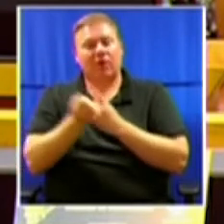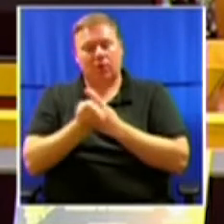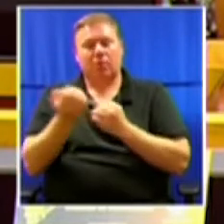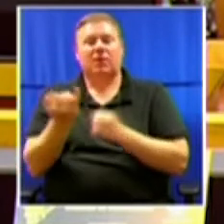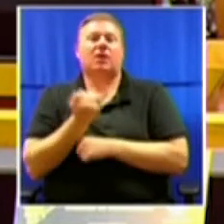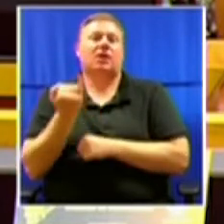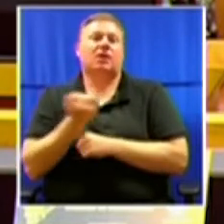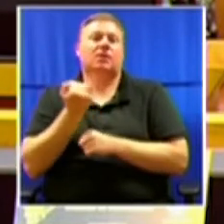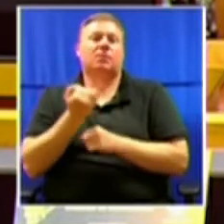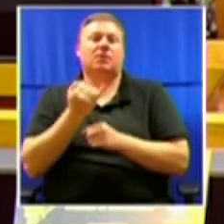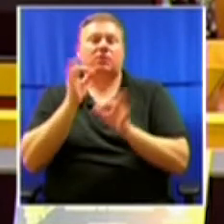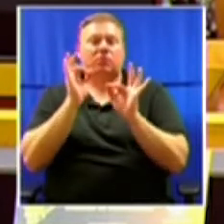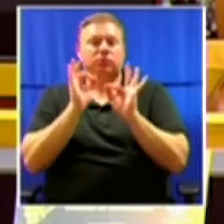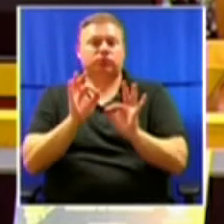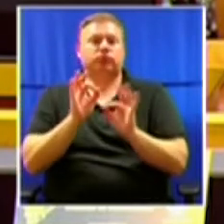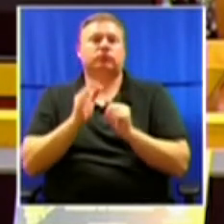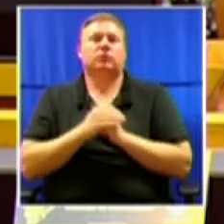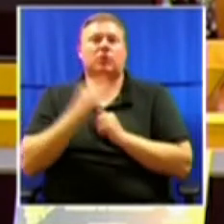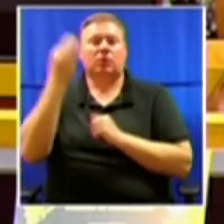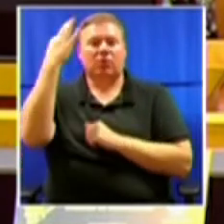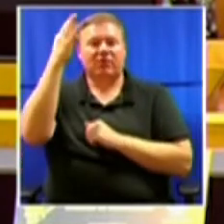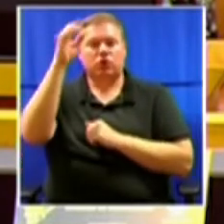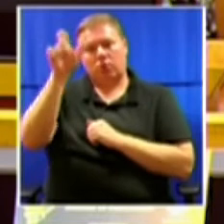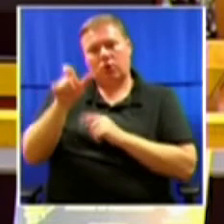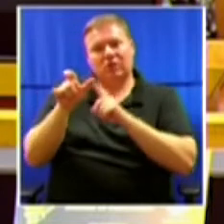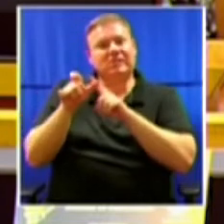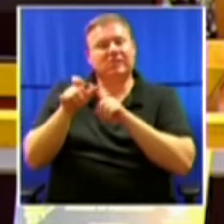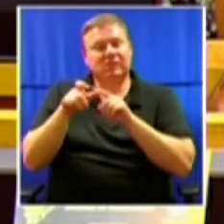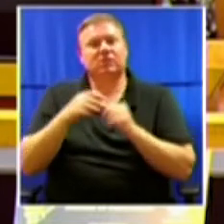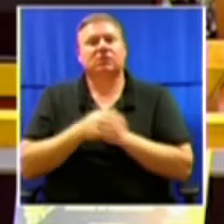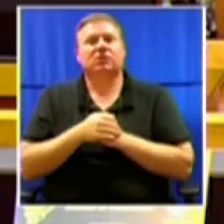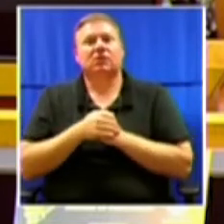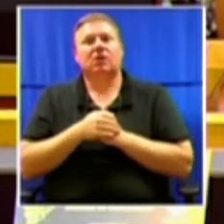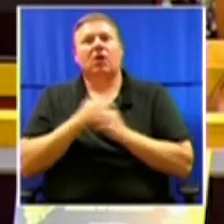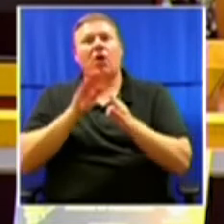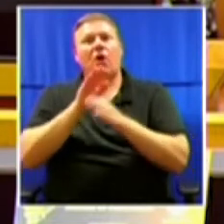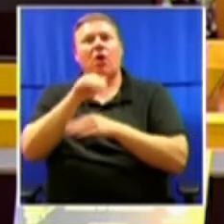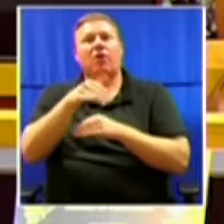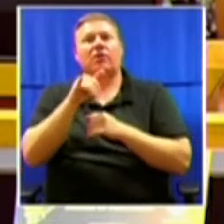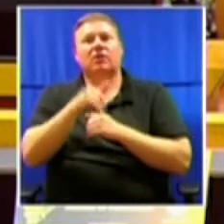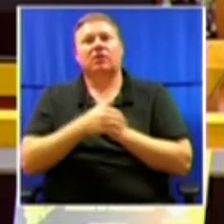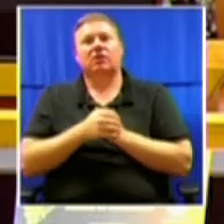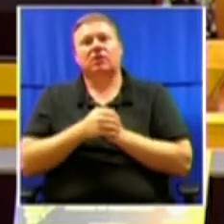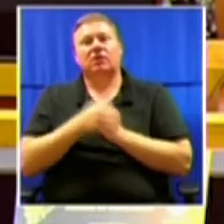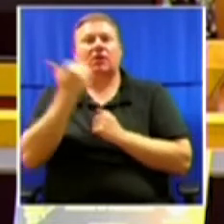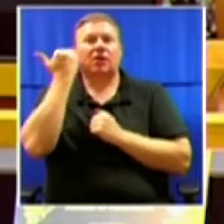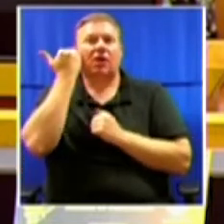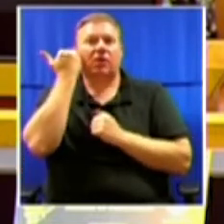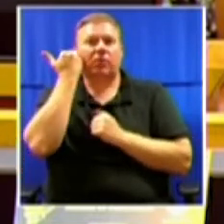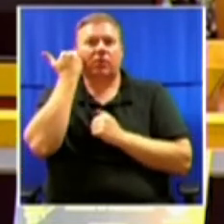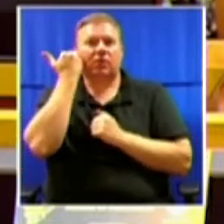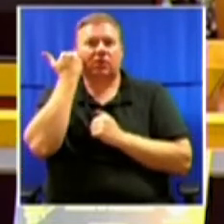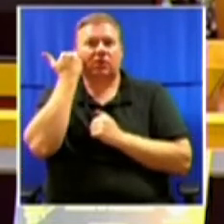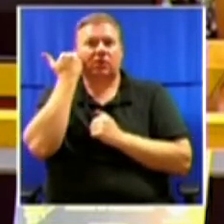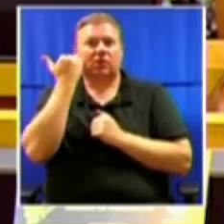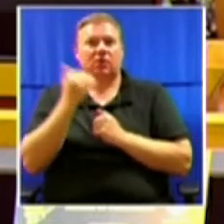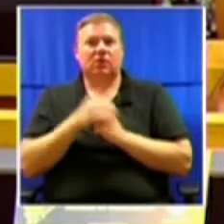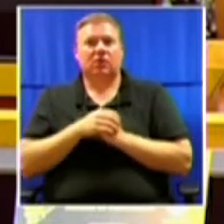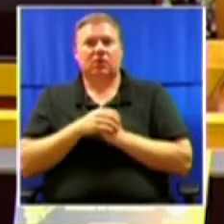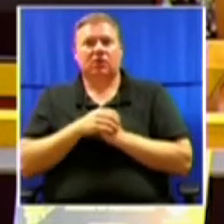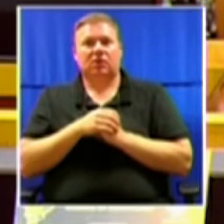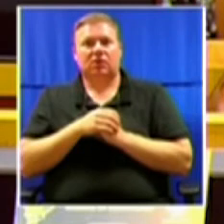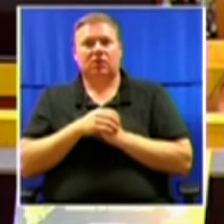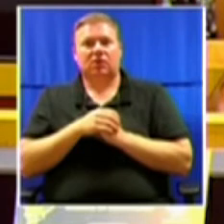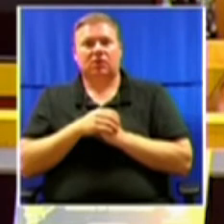independent expert. Subsequent to that fact, Chairperson, government then, after we actually did